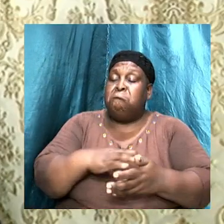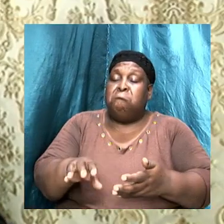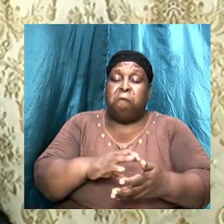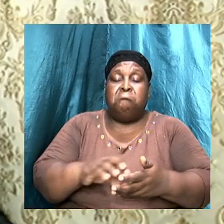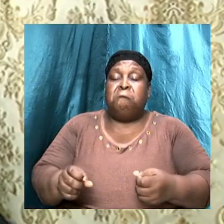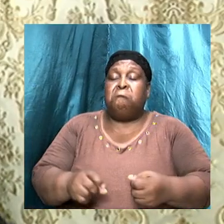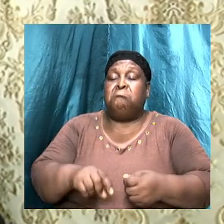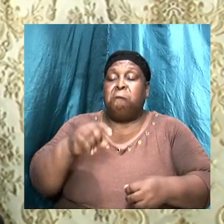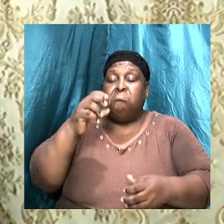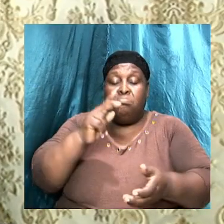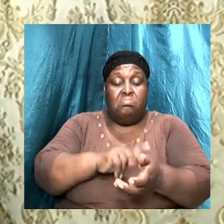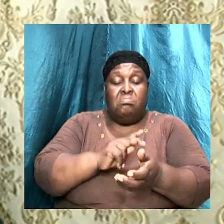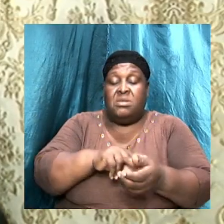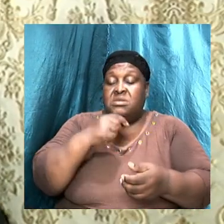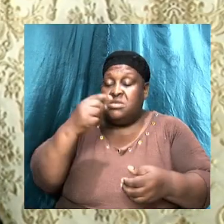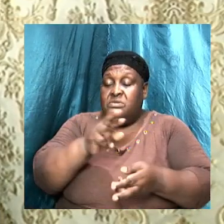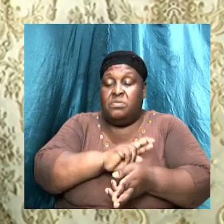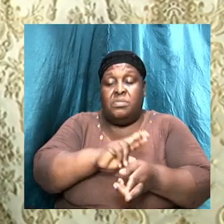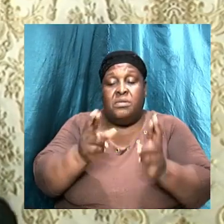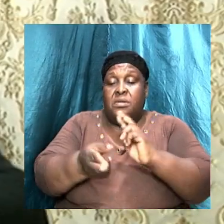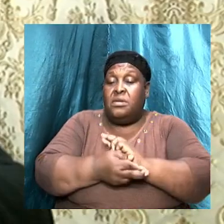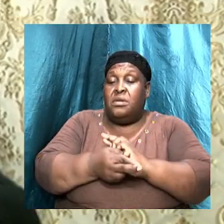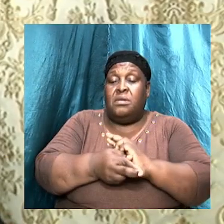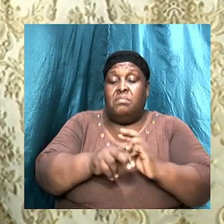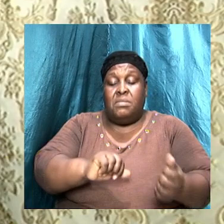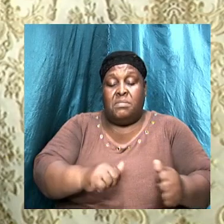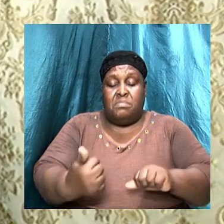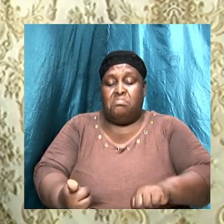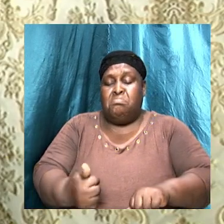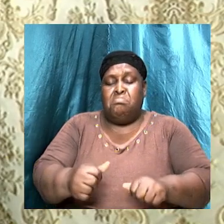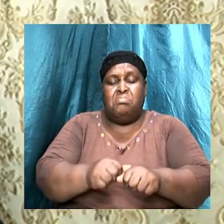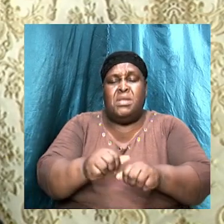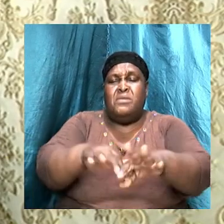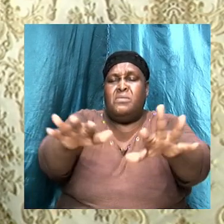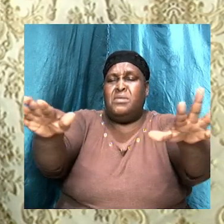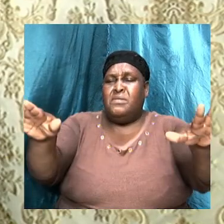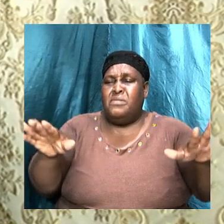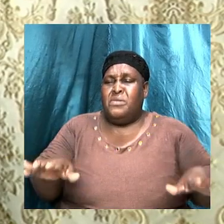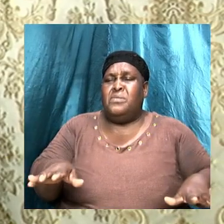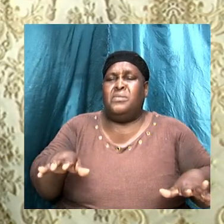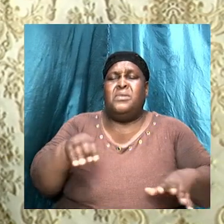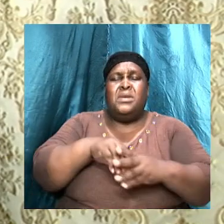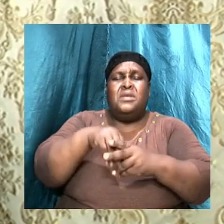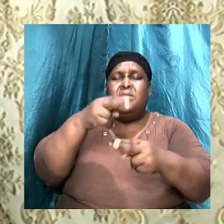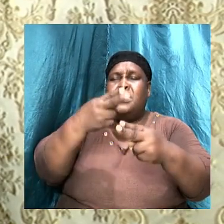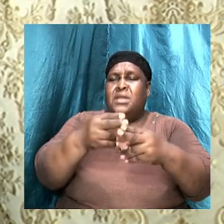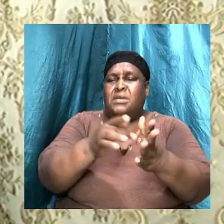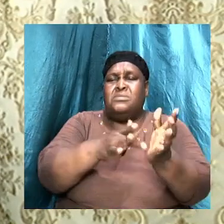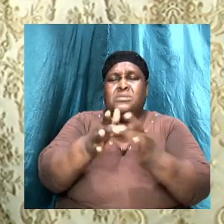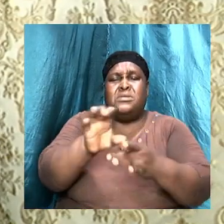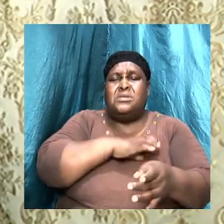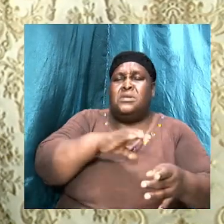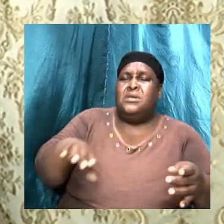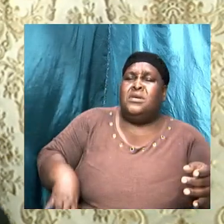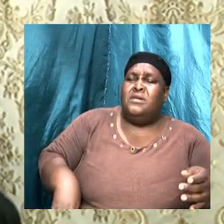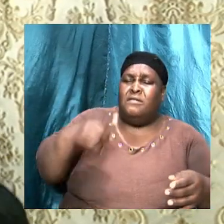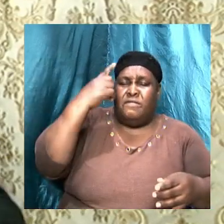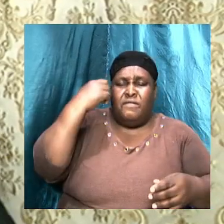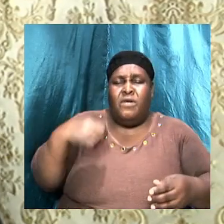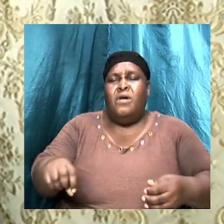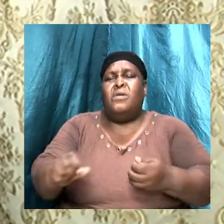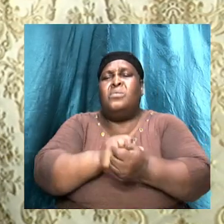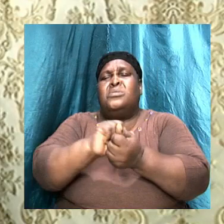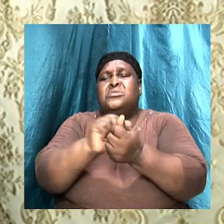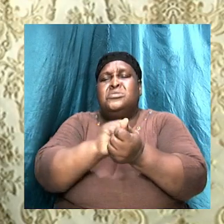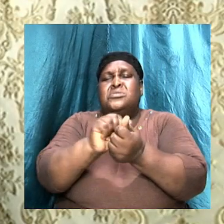then Peter said unto them, repent and be baptized every one of you in the name of Jesus Christ. For the